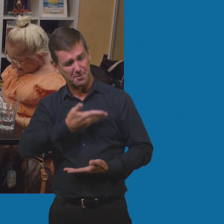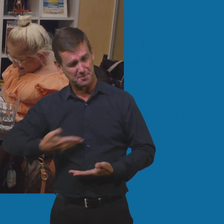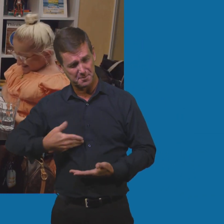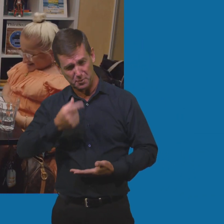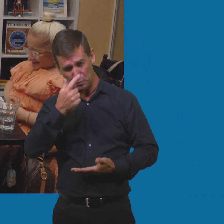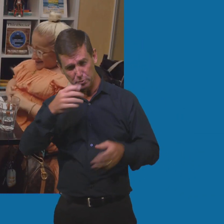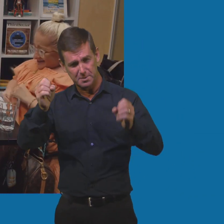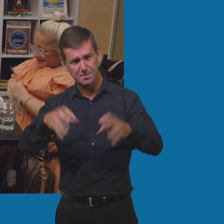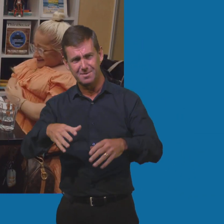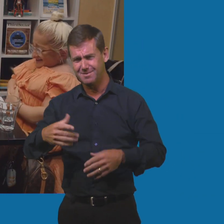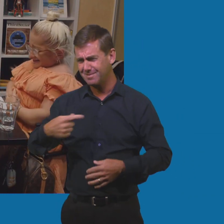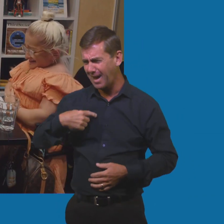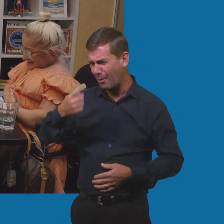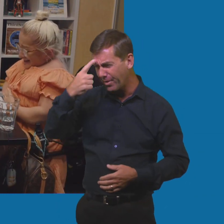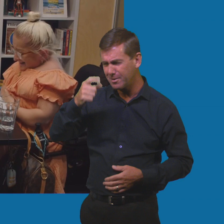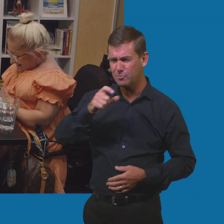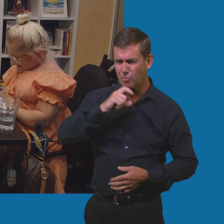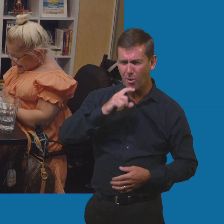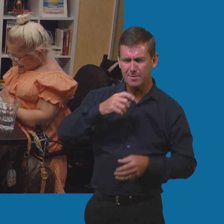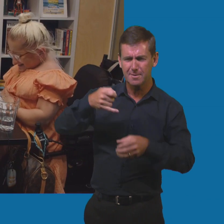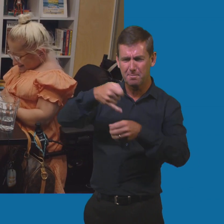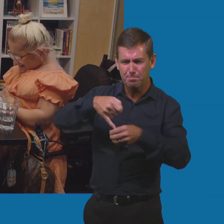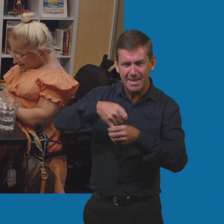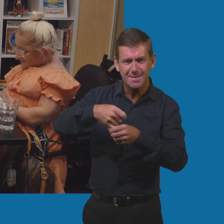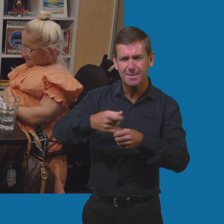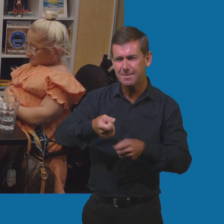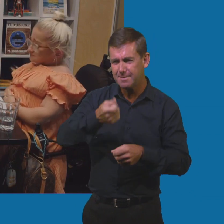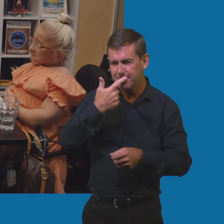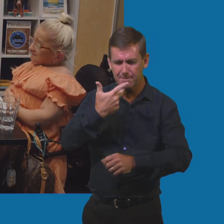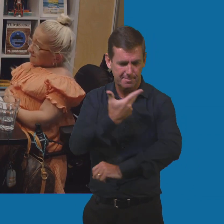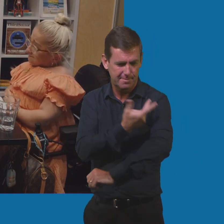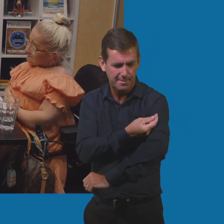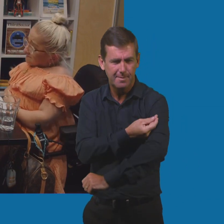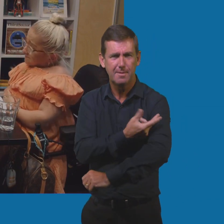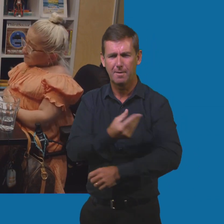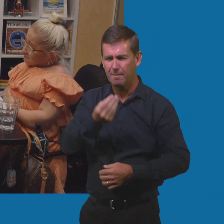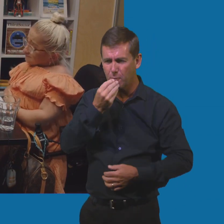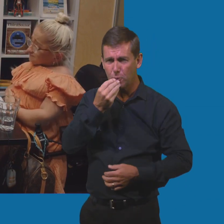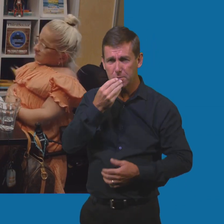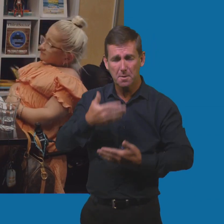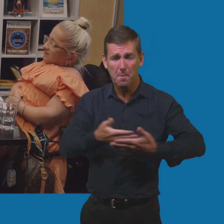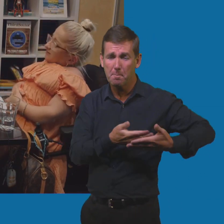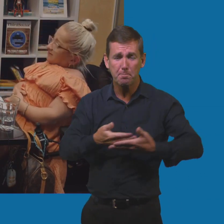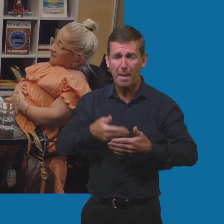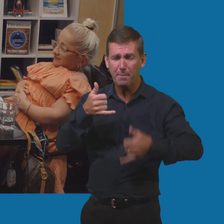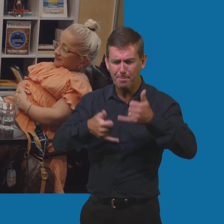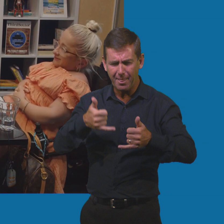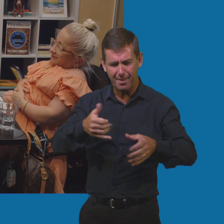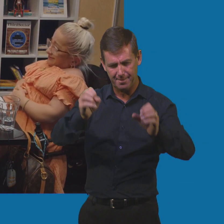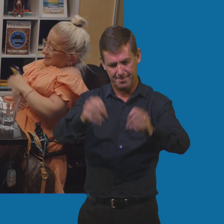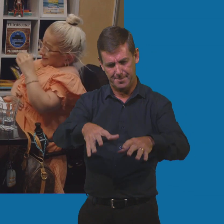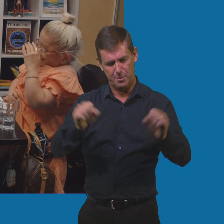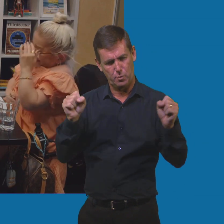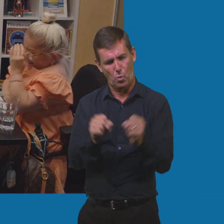I was thinking more along the lines of snacks, medication, foods, and whatnot for long journeys. Who knows? Baby breast Baby milk, milk, yeah. baby milk, Yeah. that kind of thing, right?